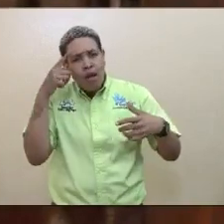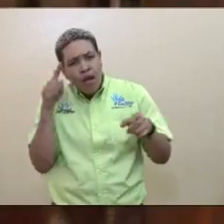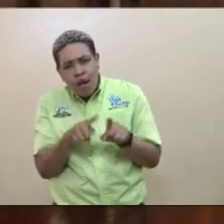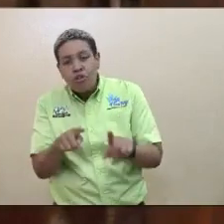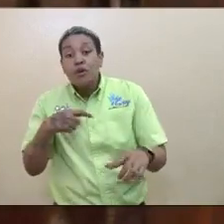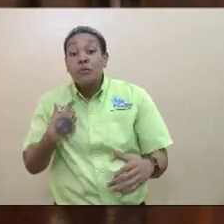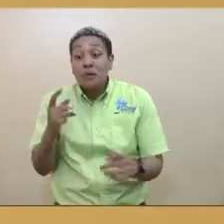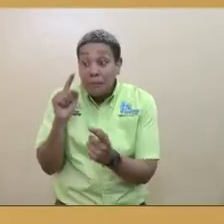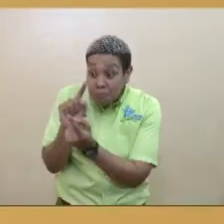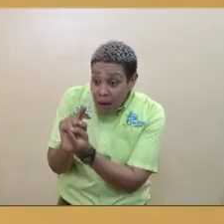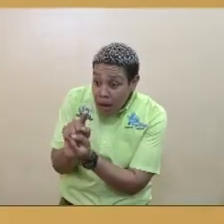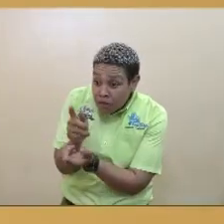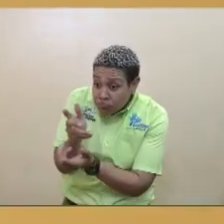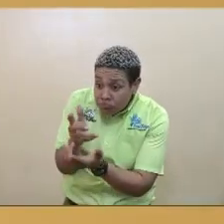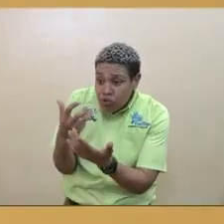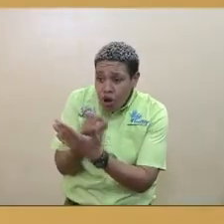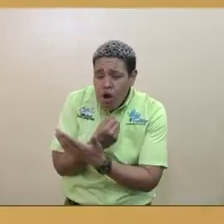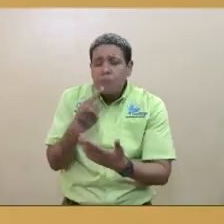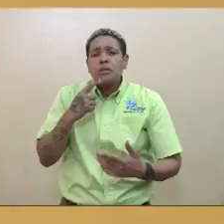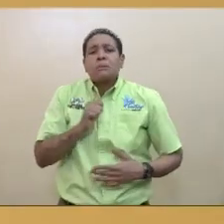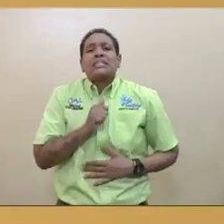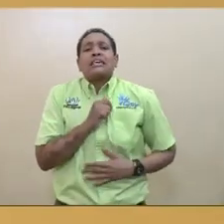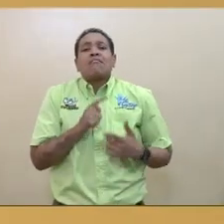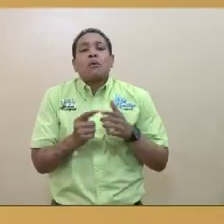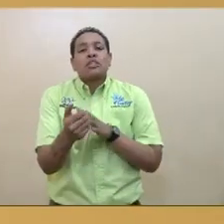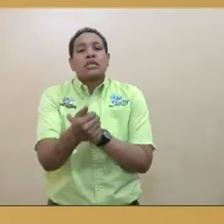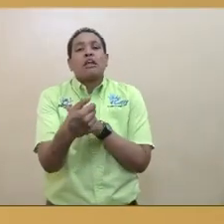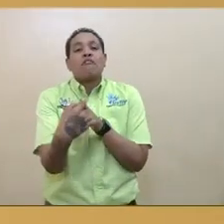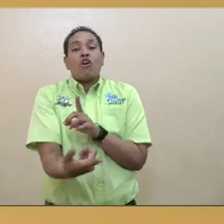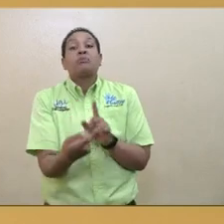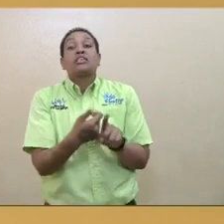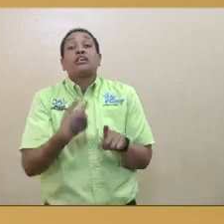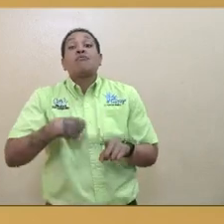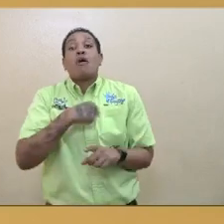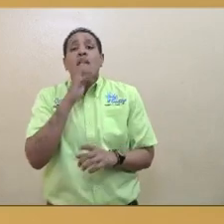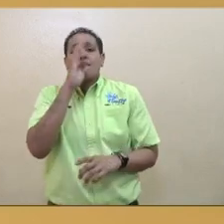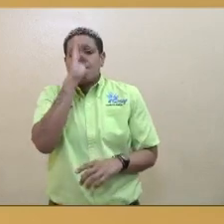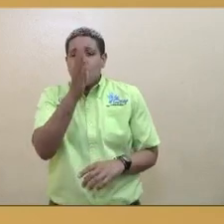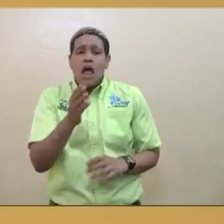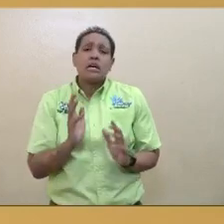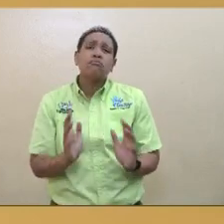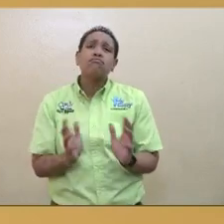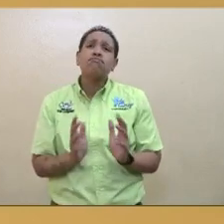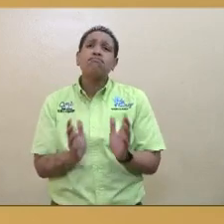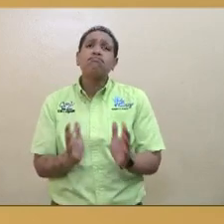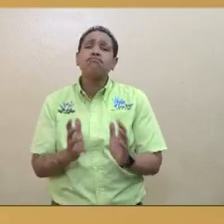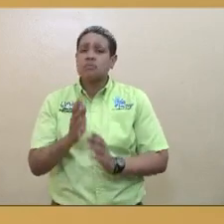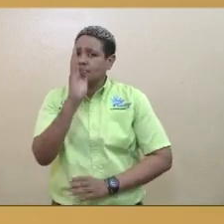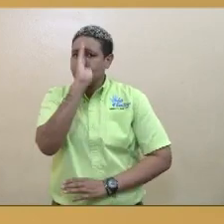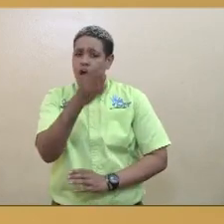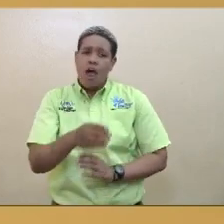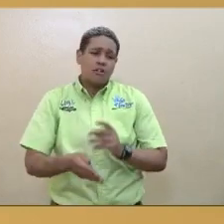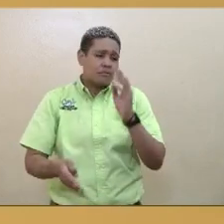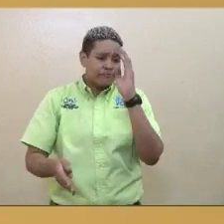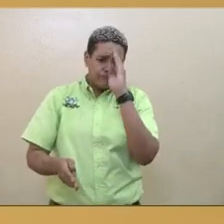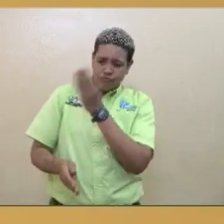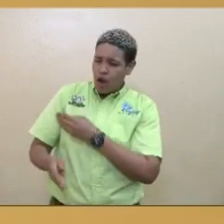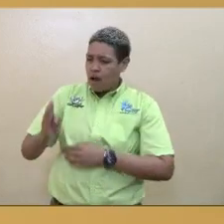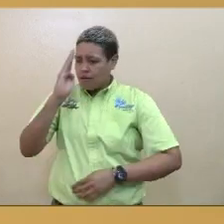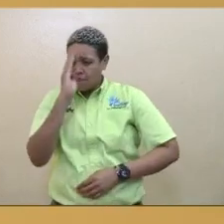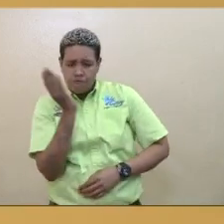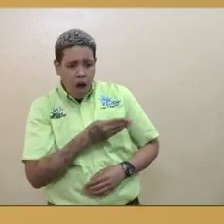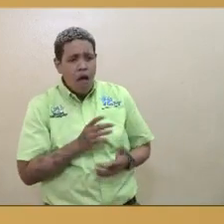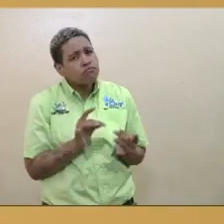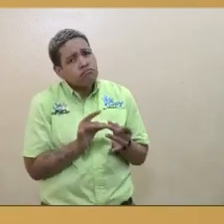the opportunity, and myself and the leader of the opposition, we had frank discussions and we were able to find a